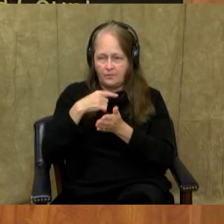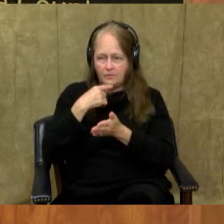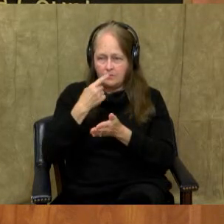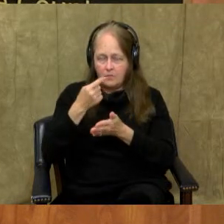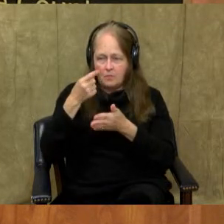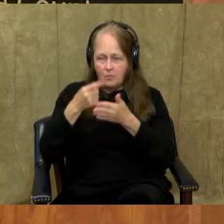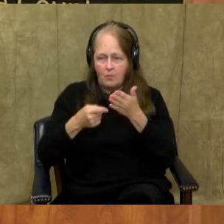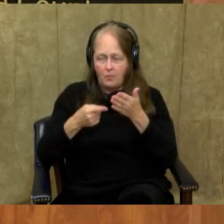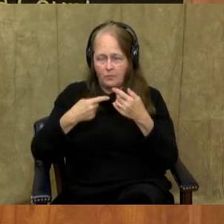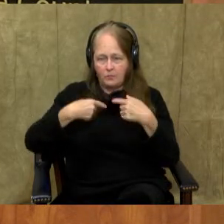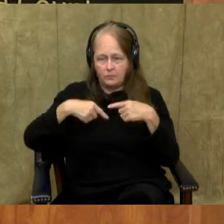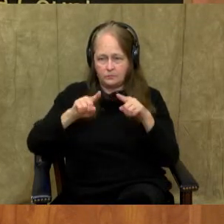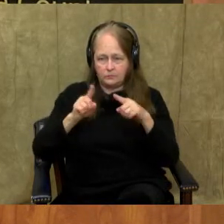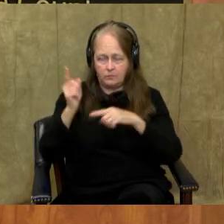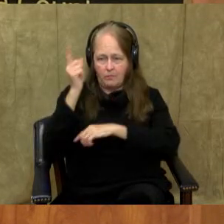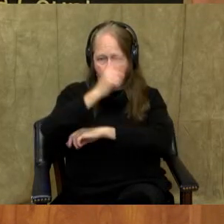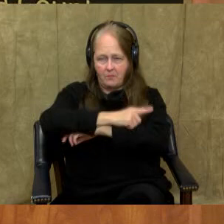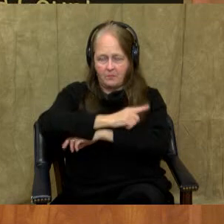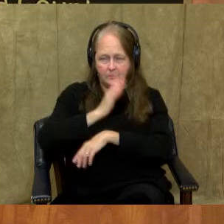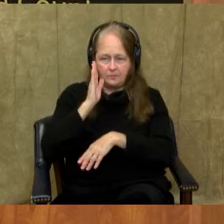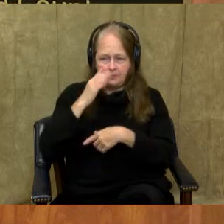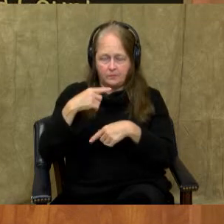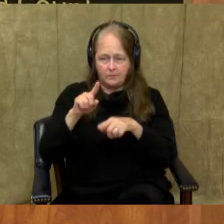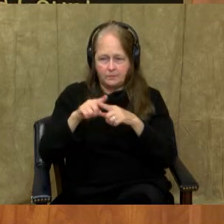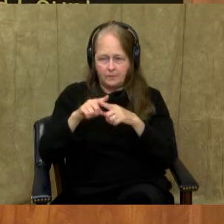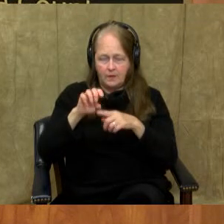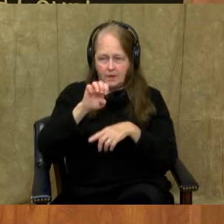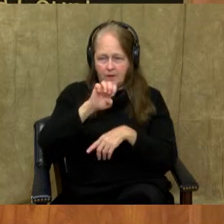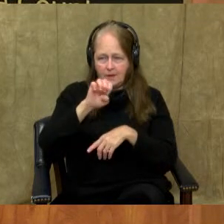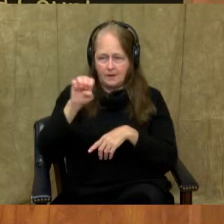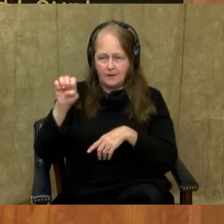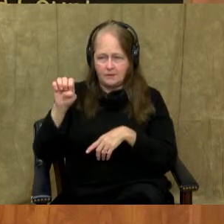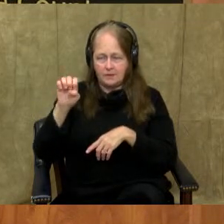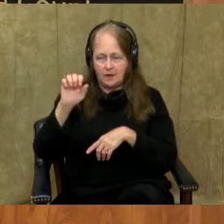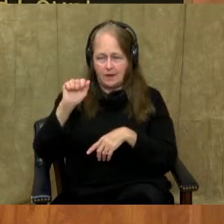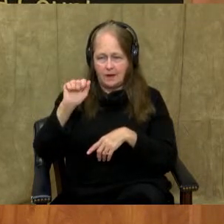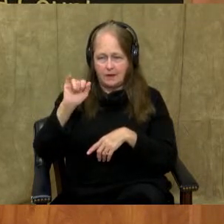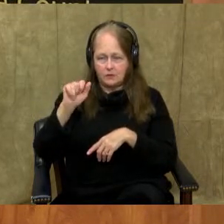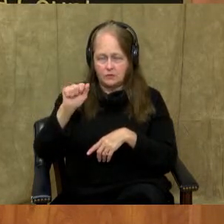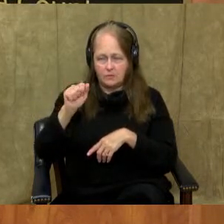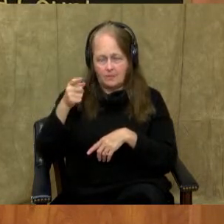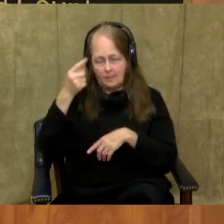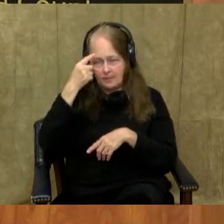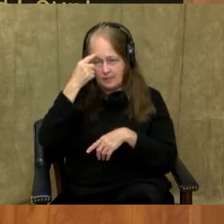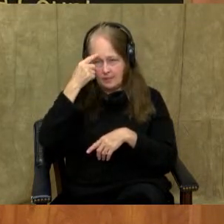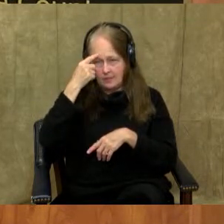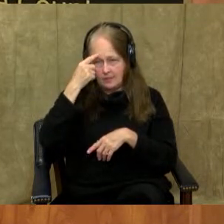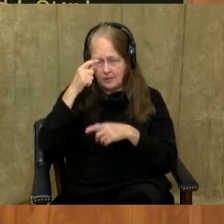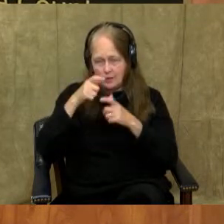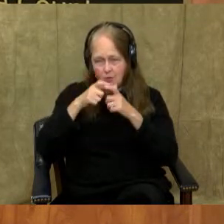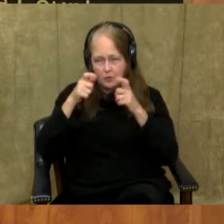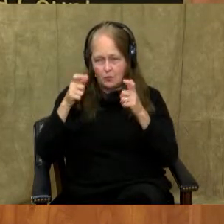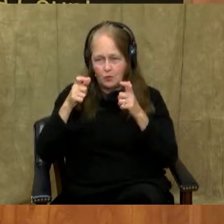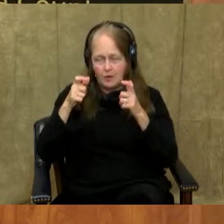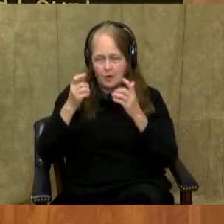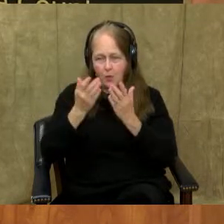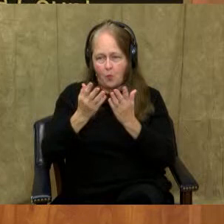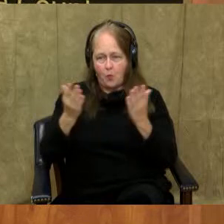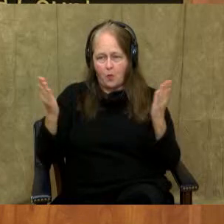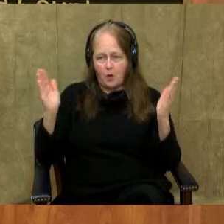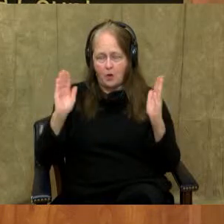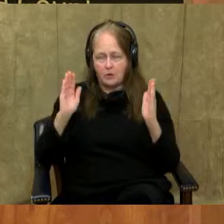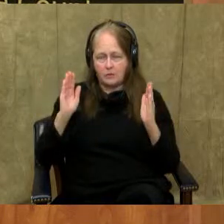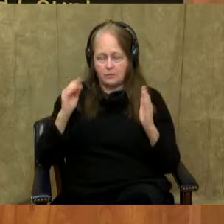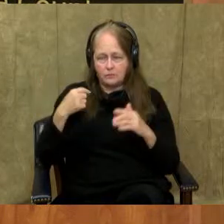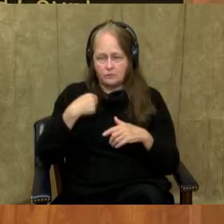what region we're going to today? It should. We're going to be going to East Asia. But I bet some of you thought I was going to do the Great Wall of China as this week's